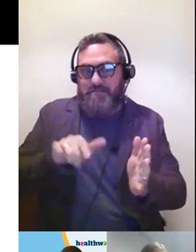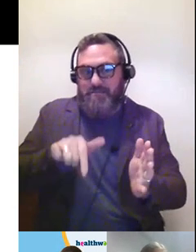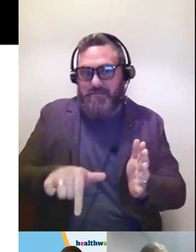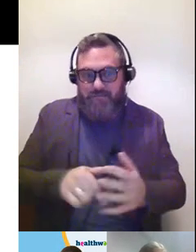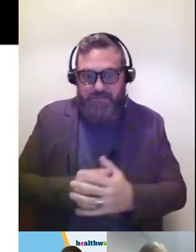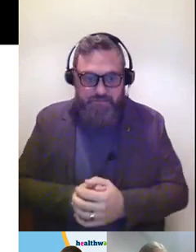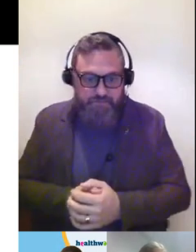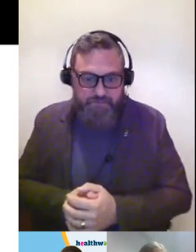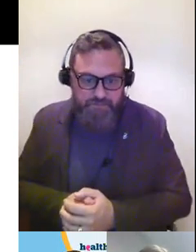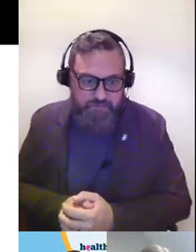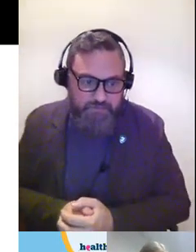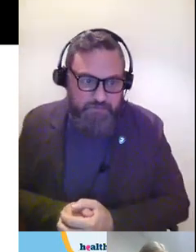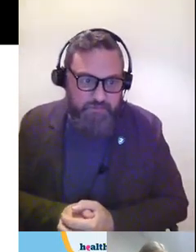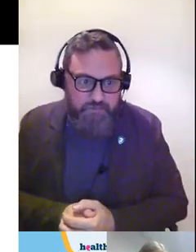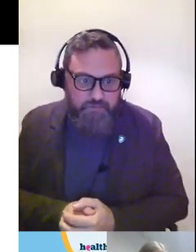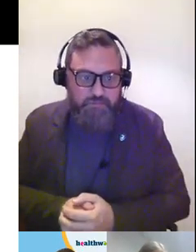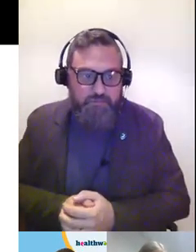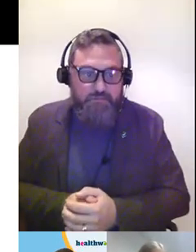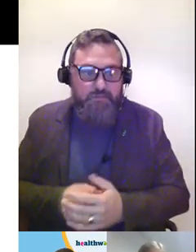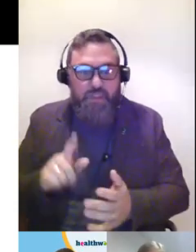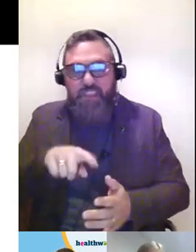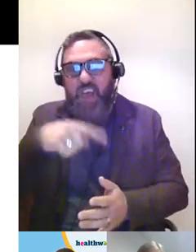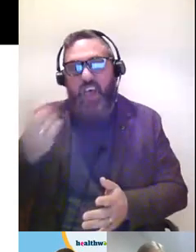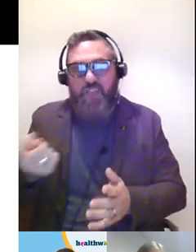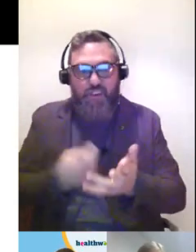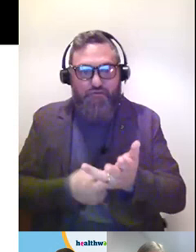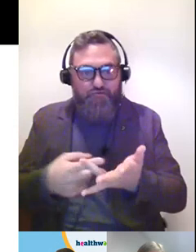you. And Rob, the other Rob.